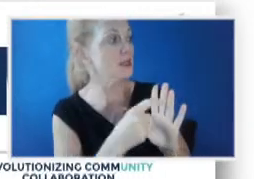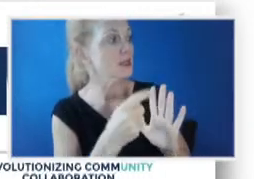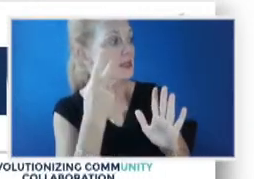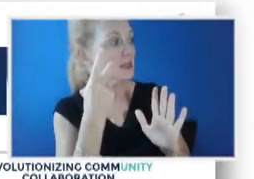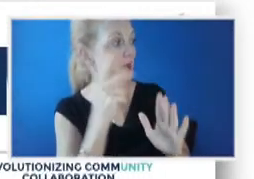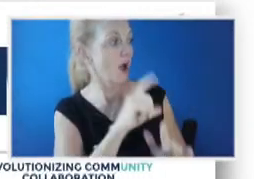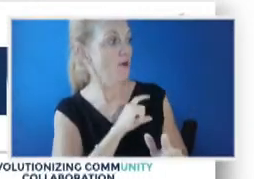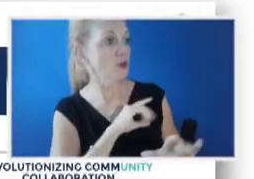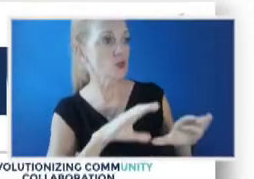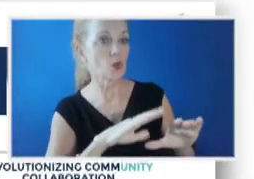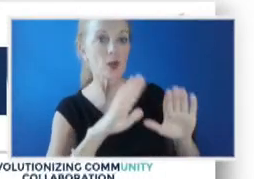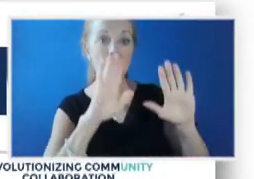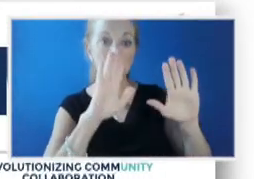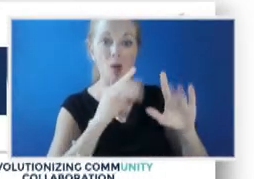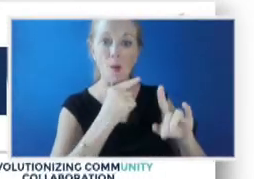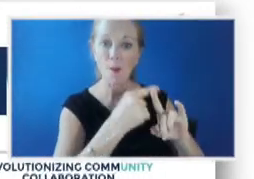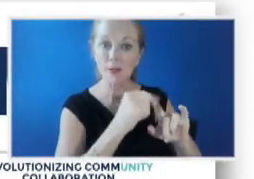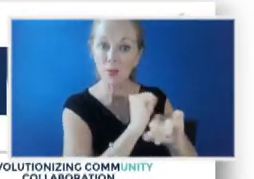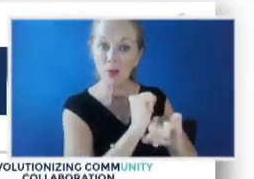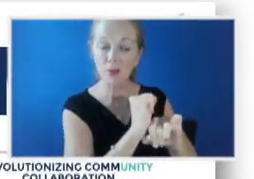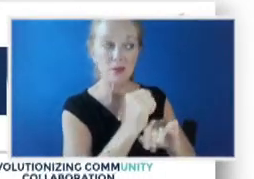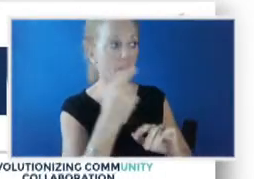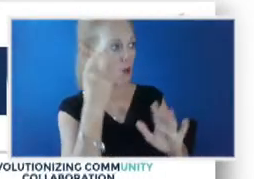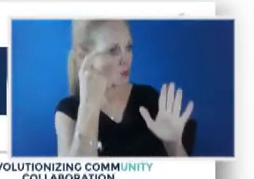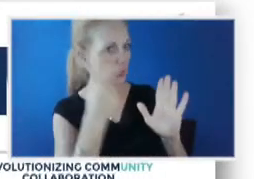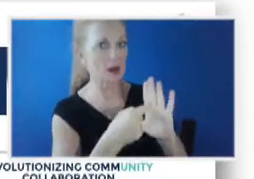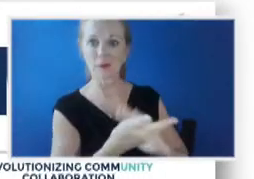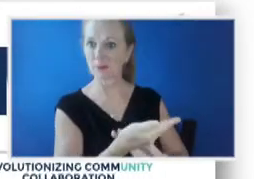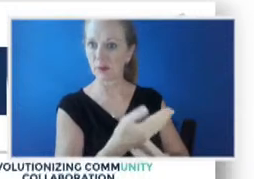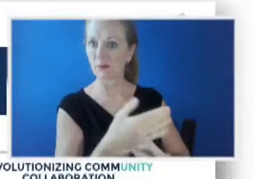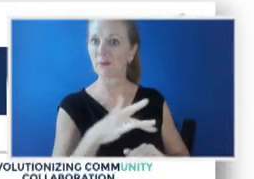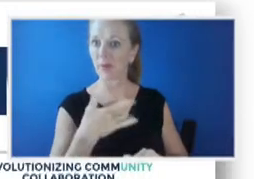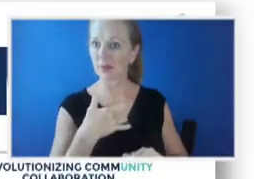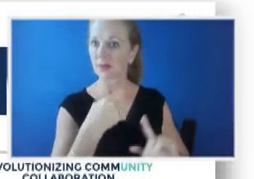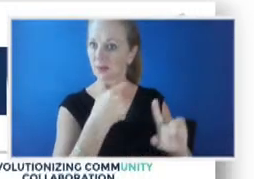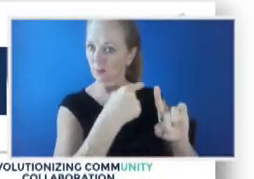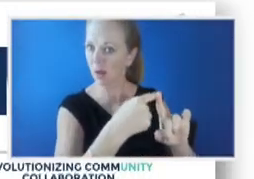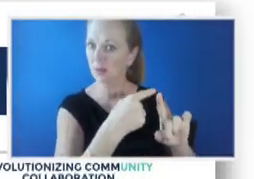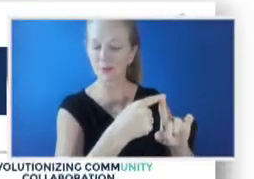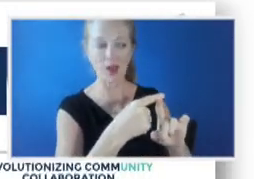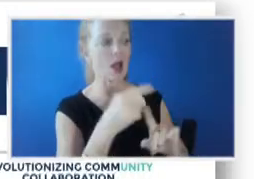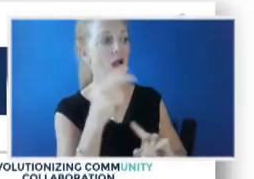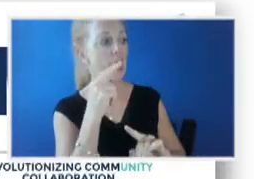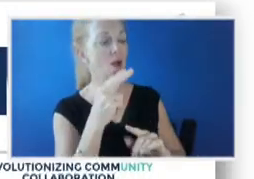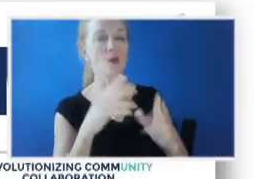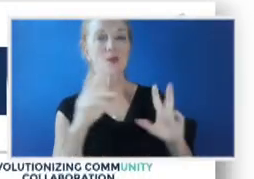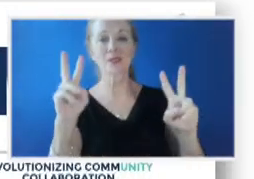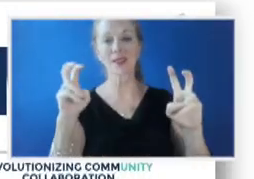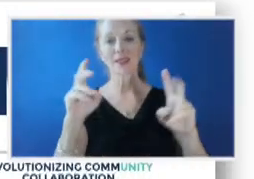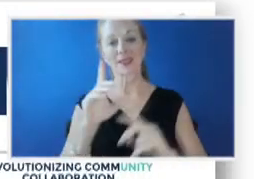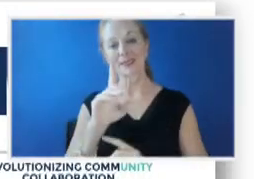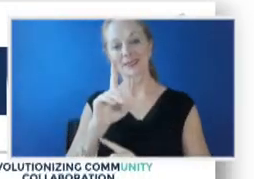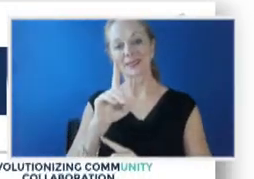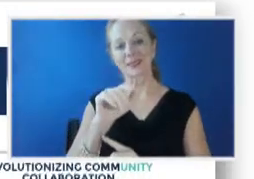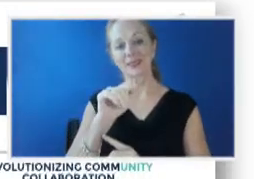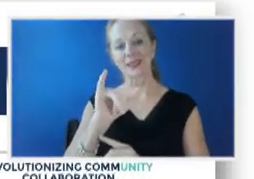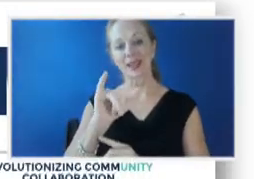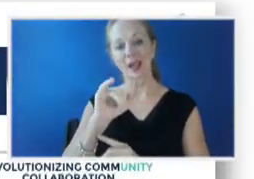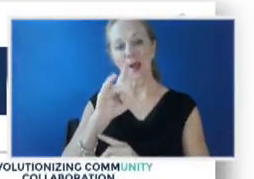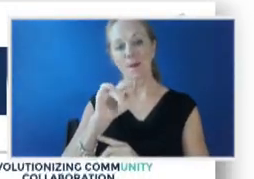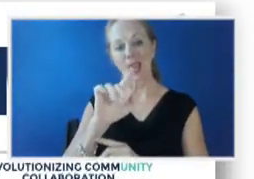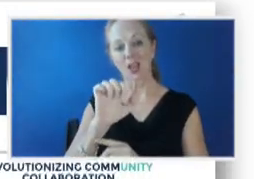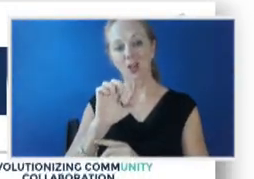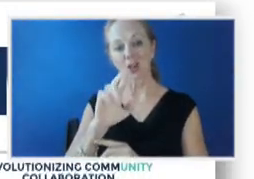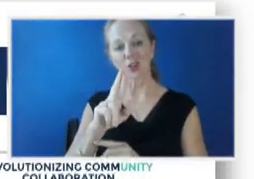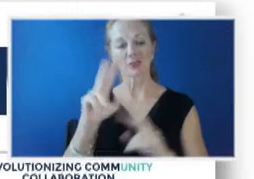to be recognized and say, this is something that we feel like is positive, that I was a day maker, that I was able to make a